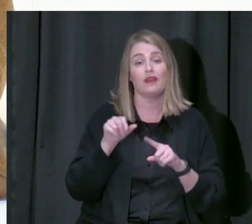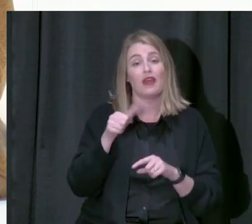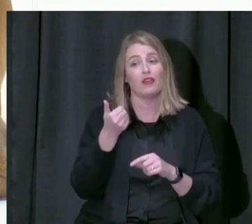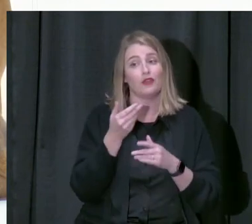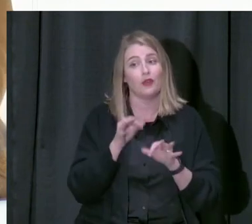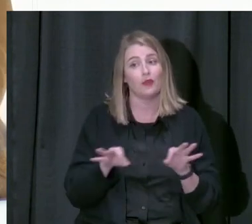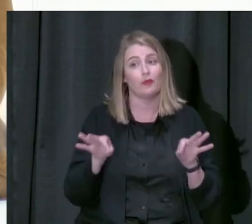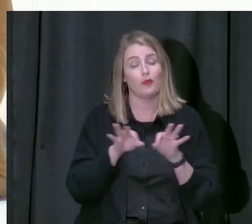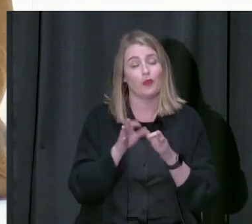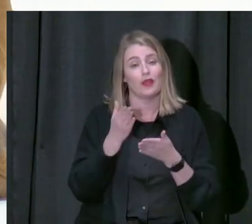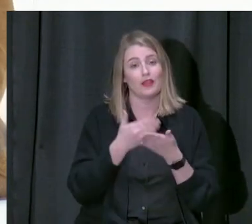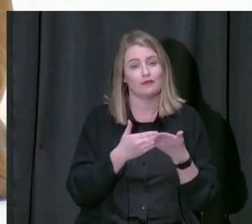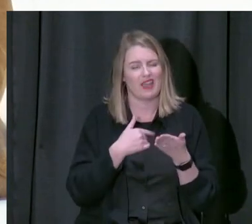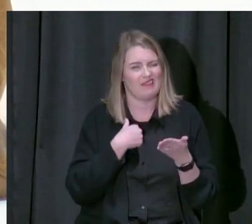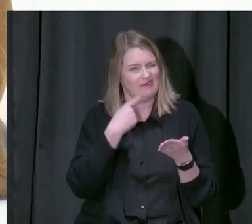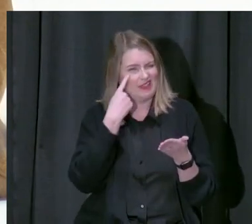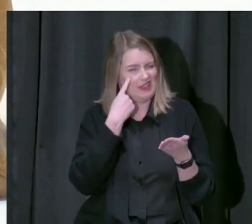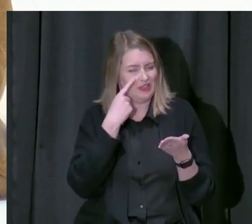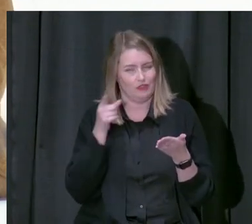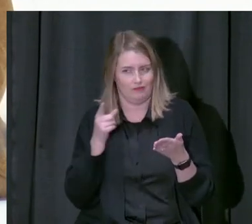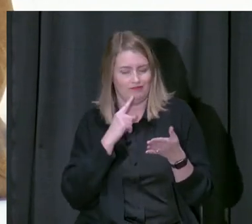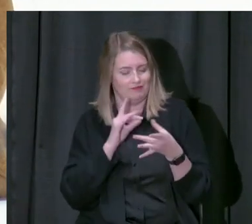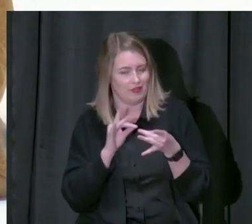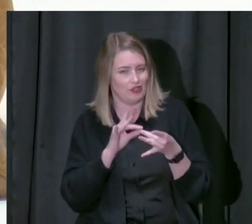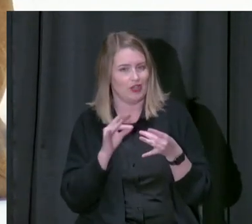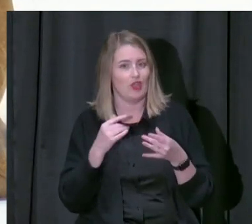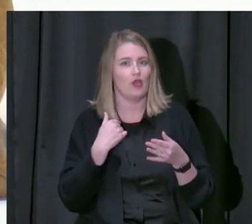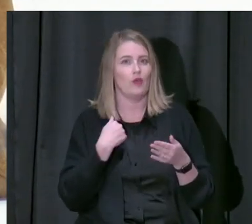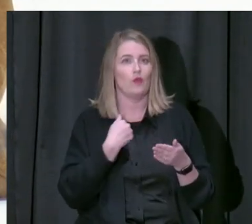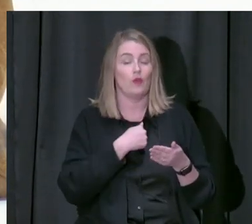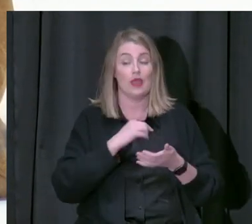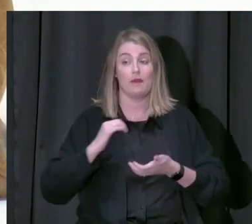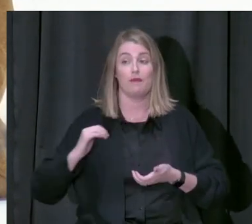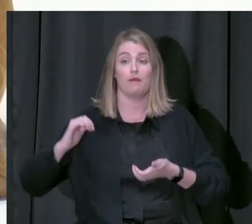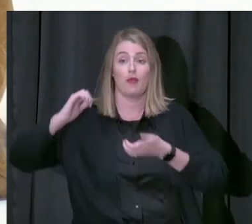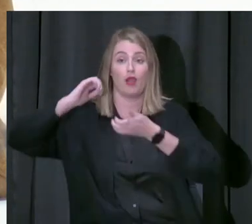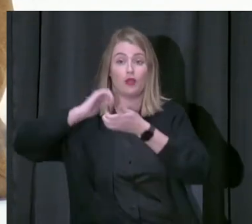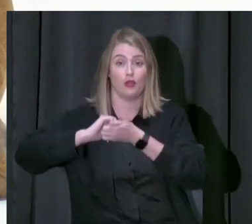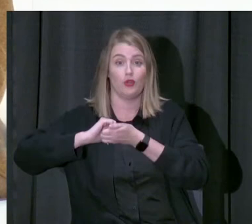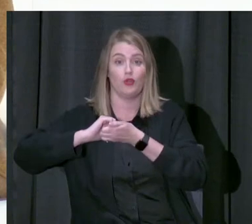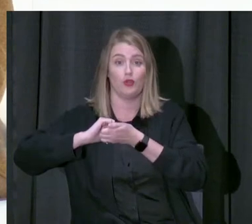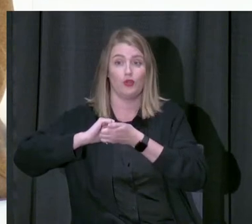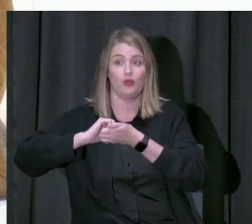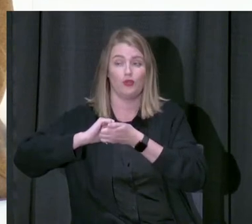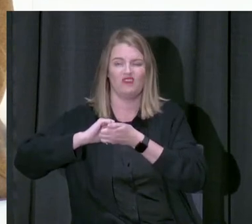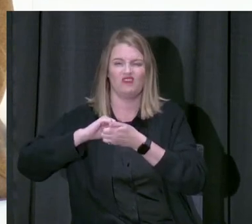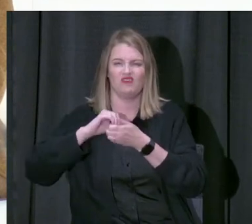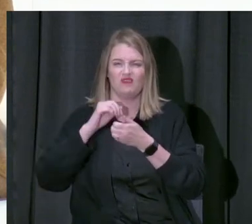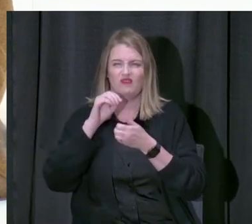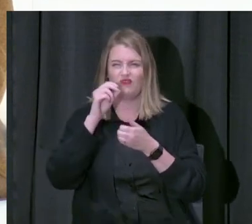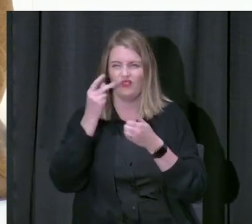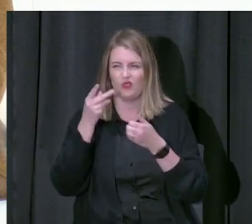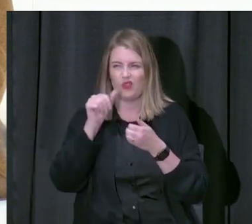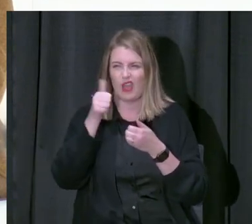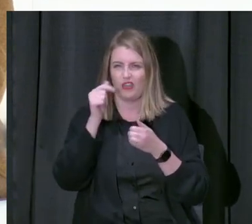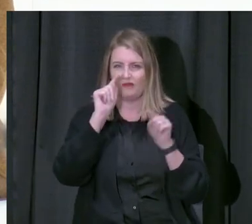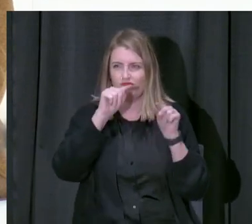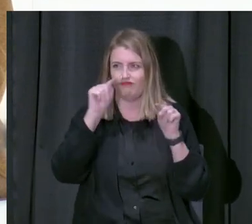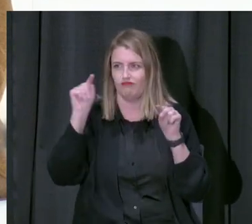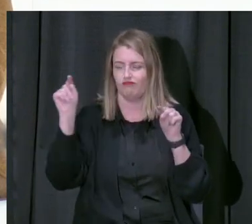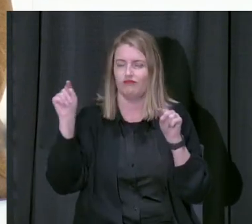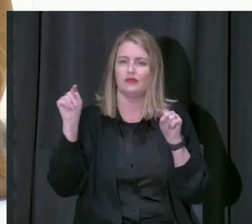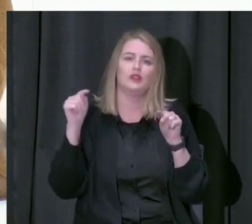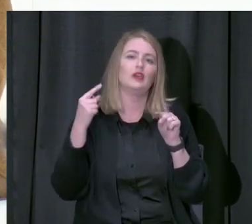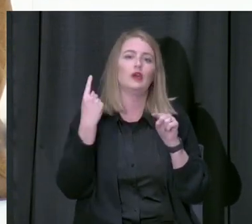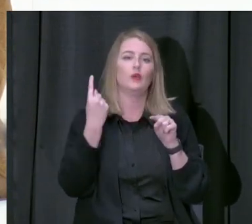important aspect I think to mention here is we partner with a couple other parties closely as well, one of